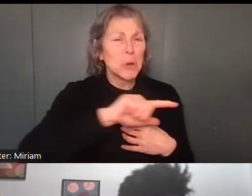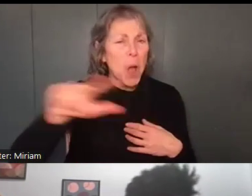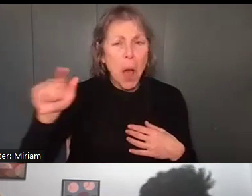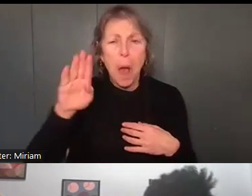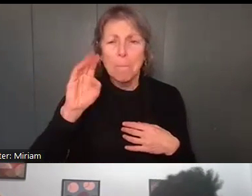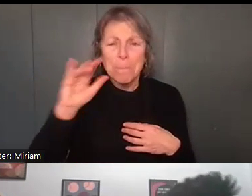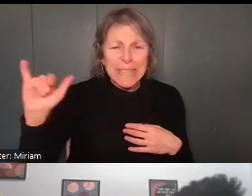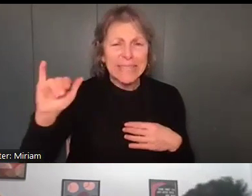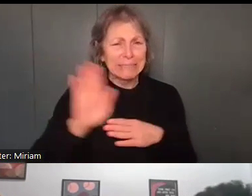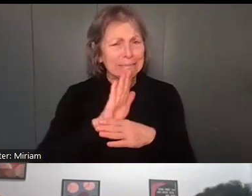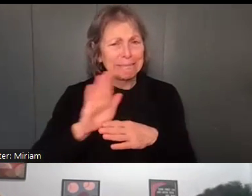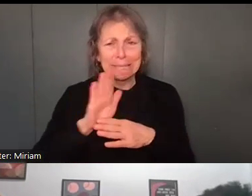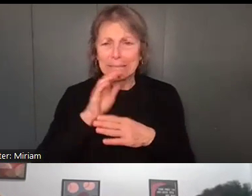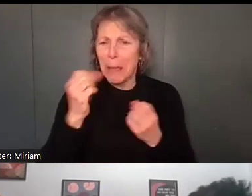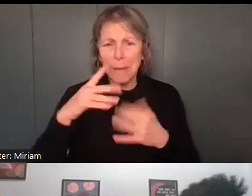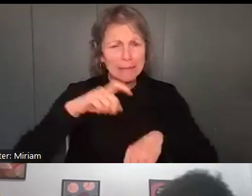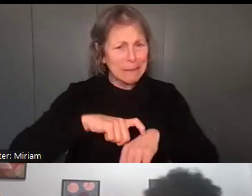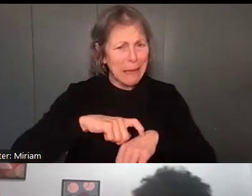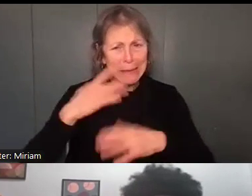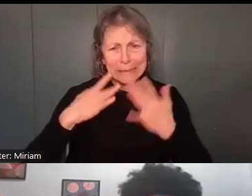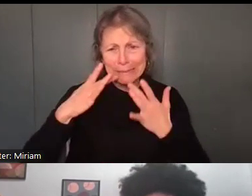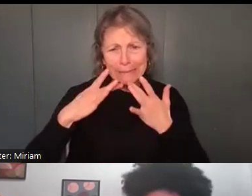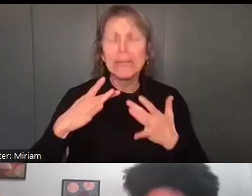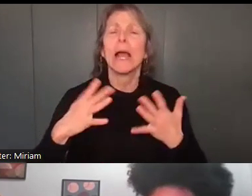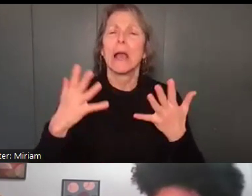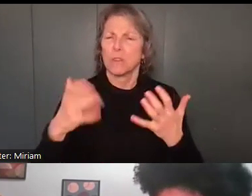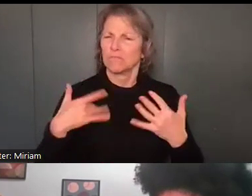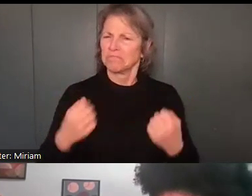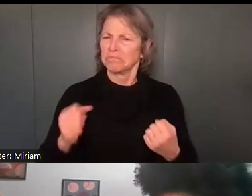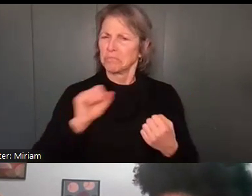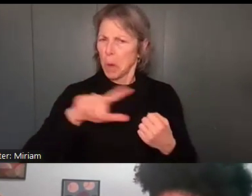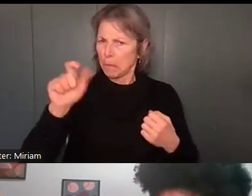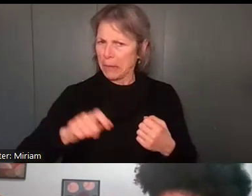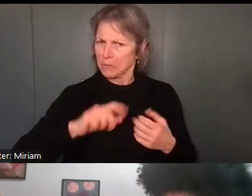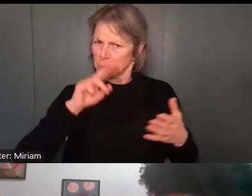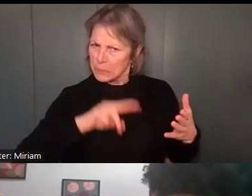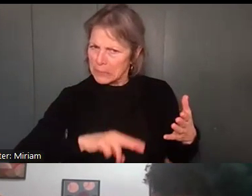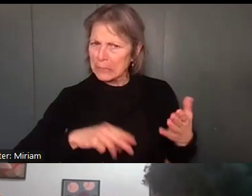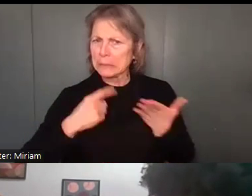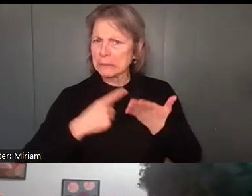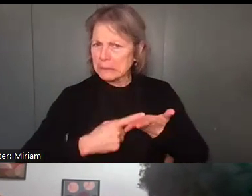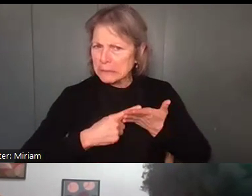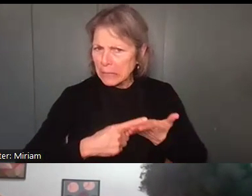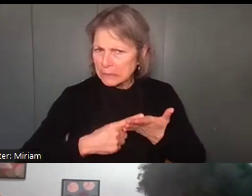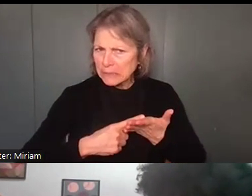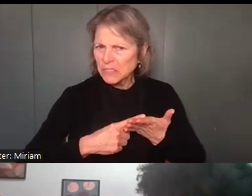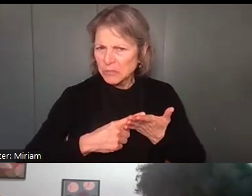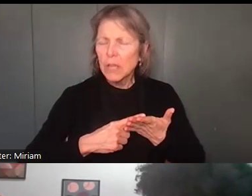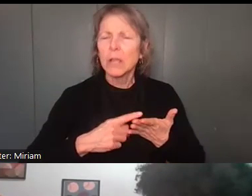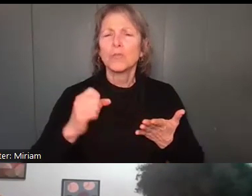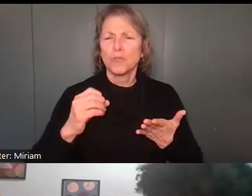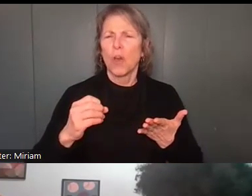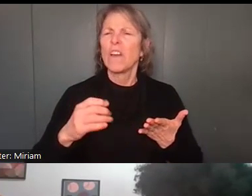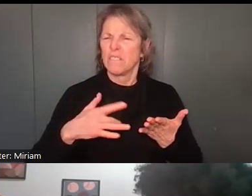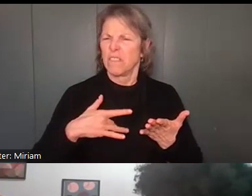time. So to make sure everyone has a chance to review it and discuss it, I'm going to have the first 10 minutes